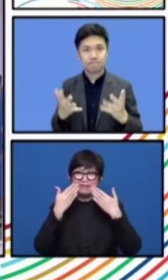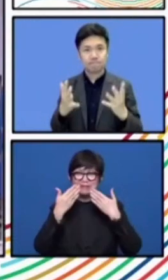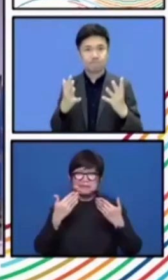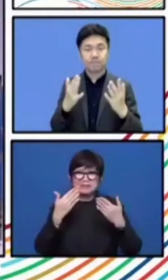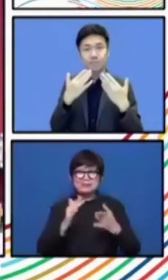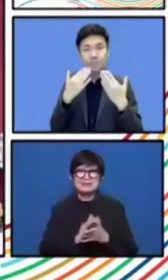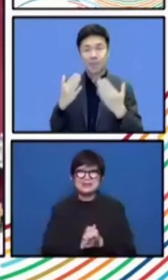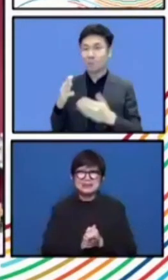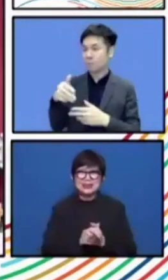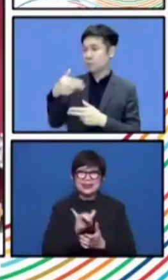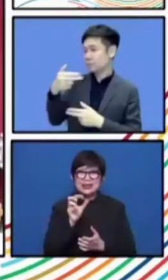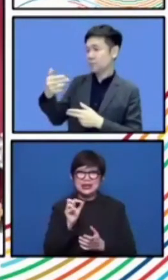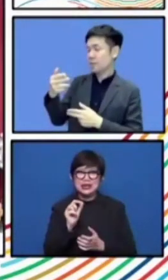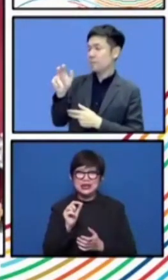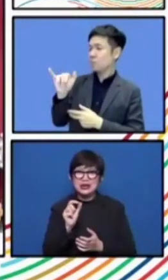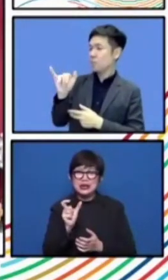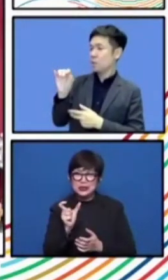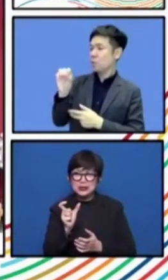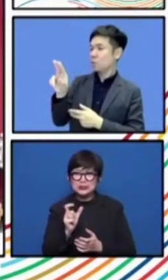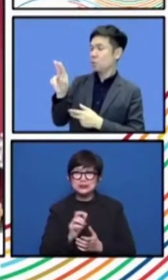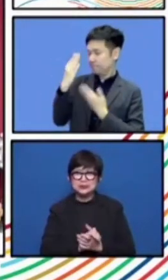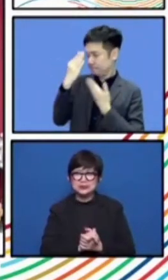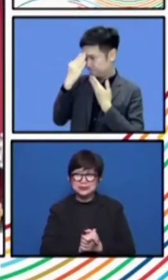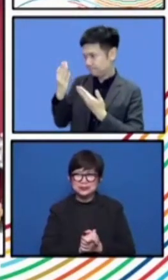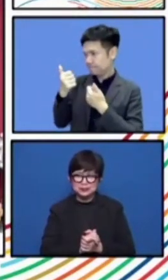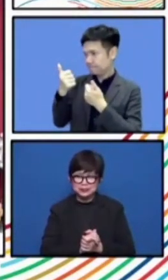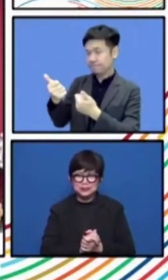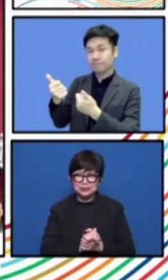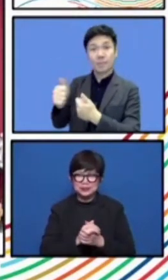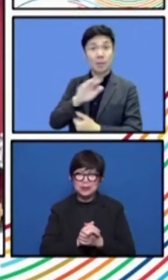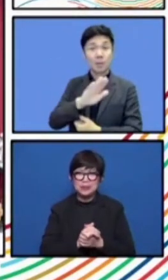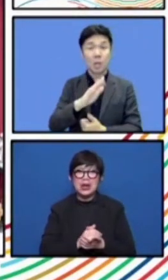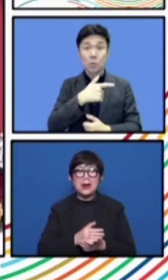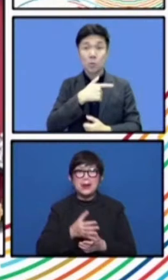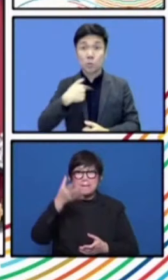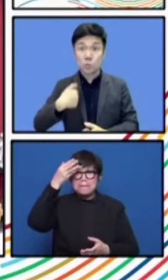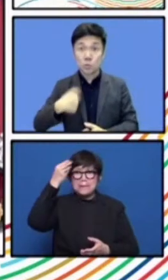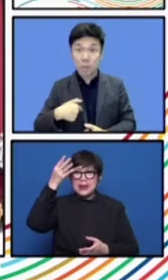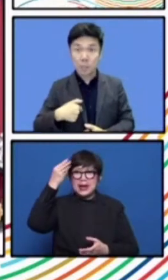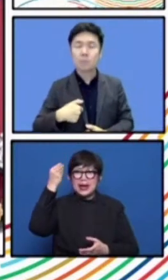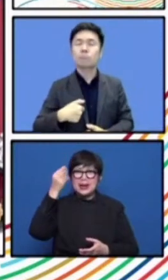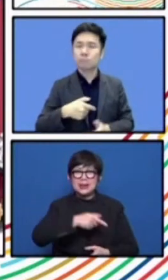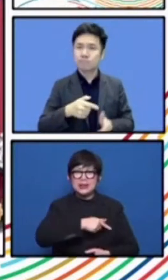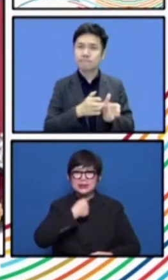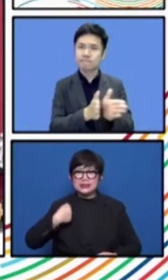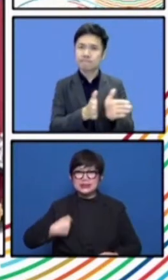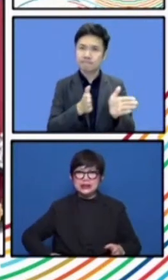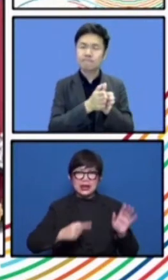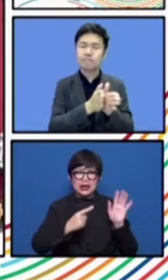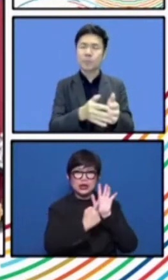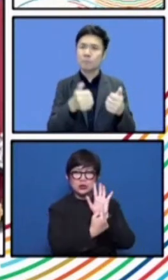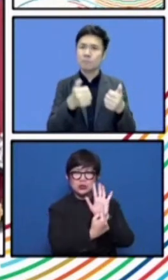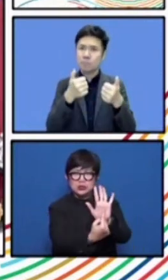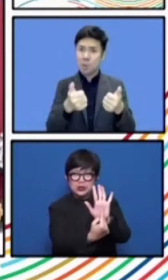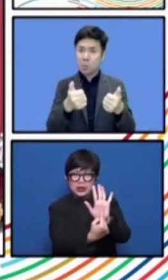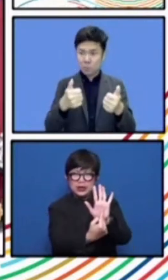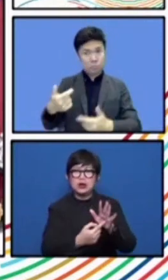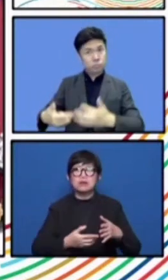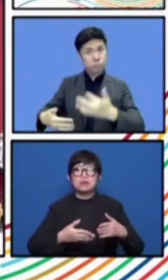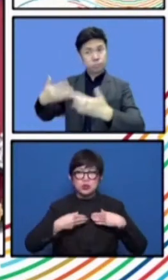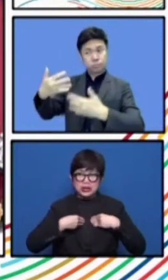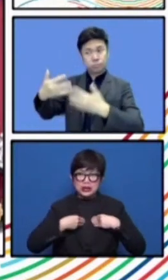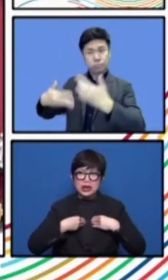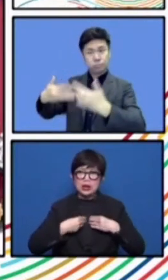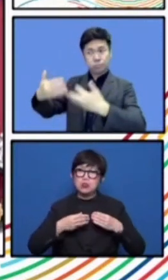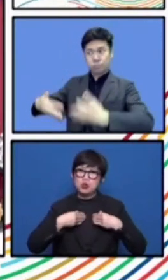you so the experience of China showed us that it is possible to have such a database with although